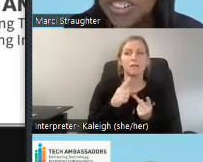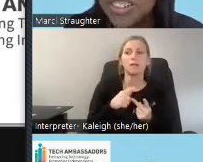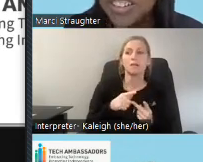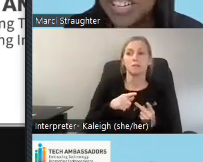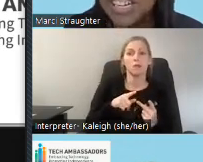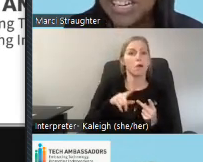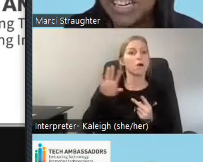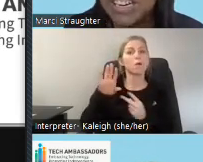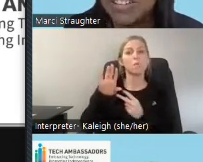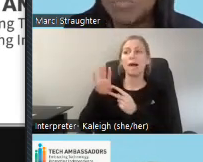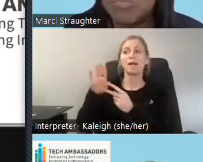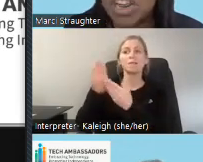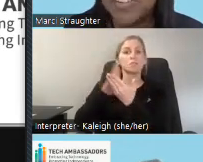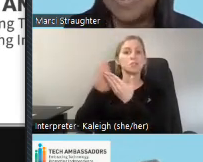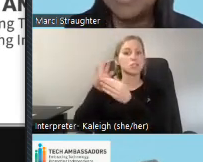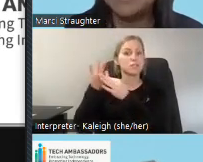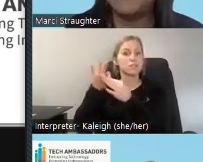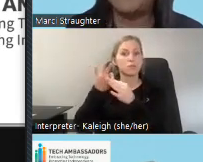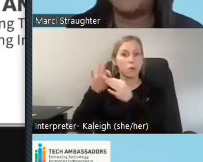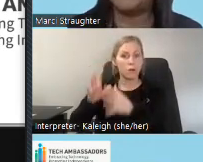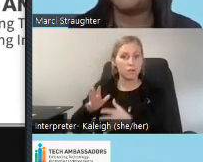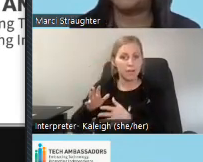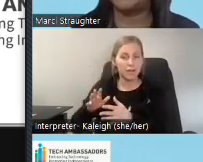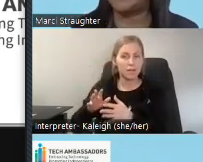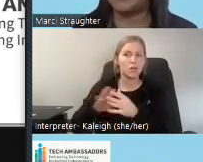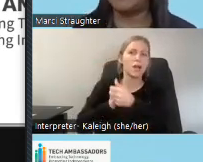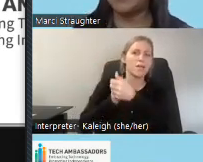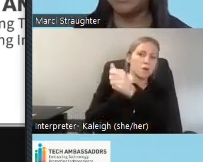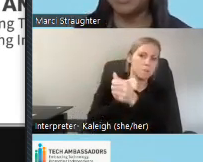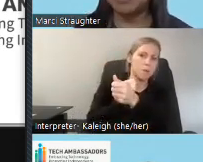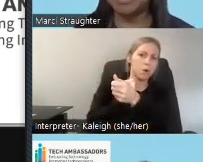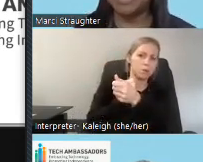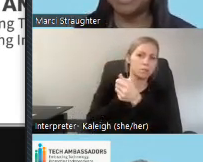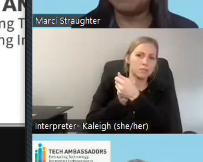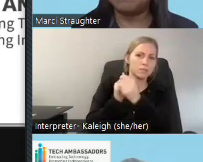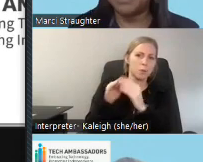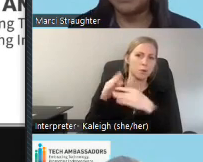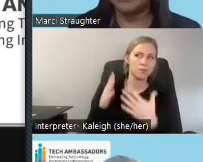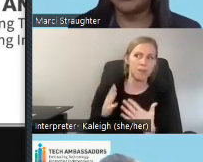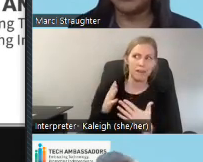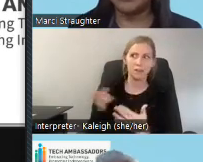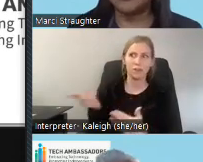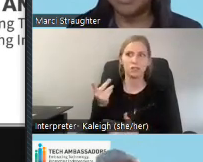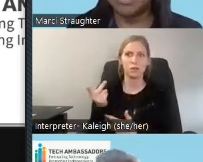coordinator and my remote provider cooked up another plan.